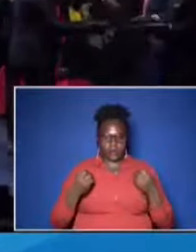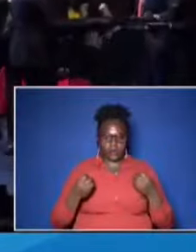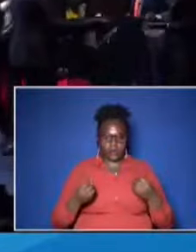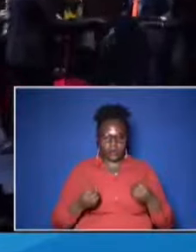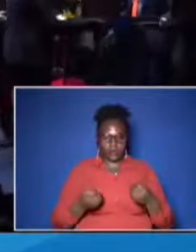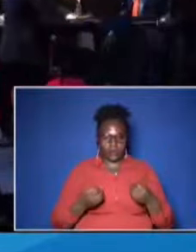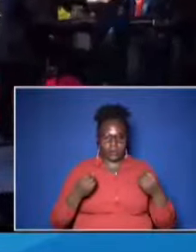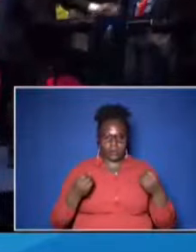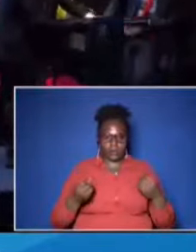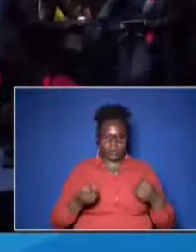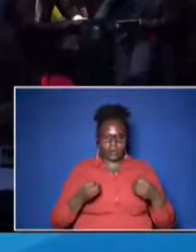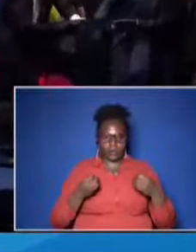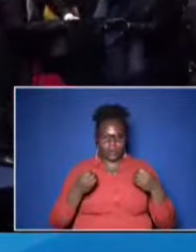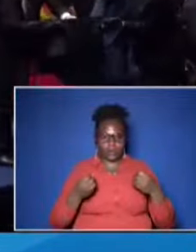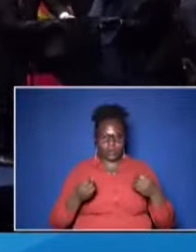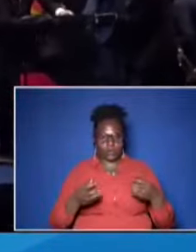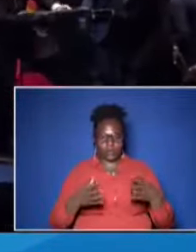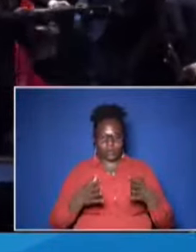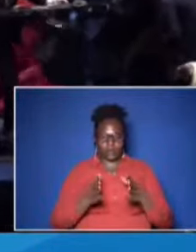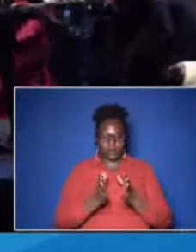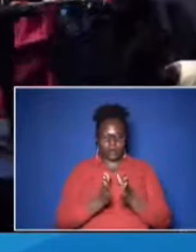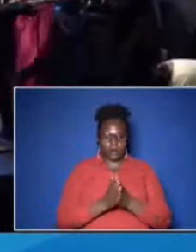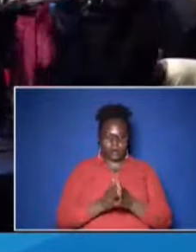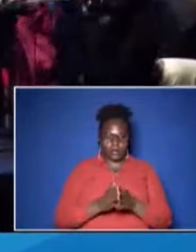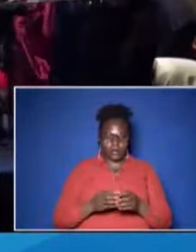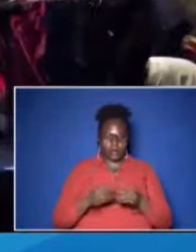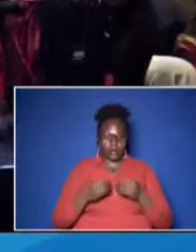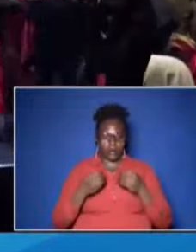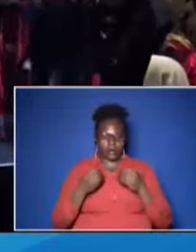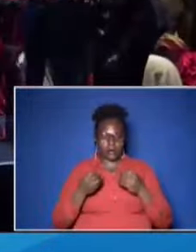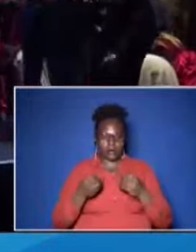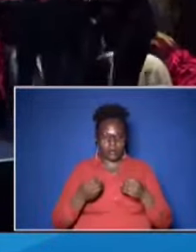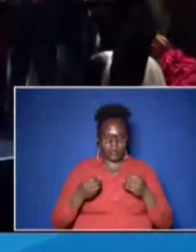Halu lift your voices and praise His